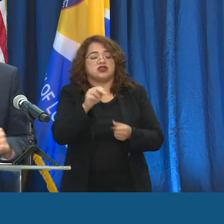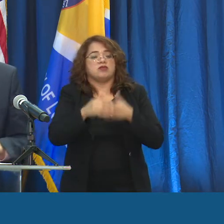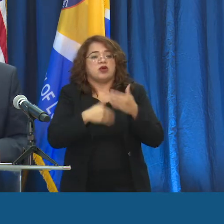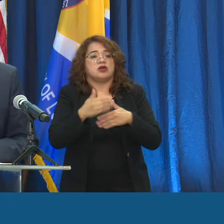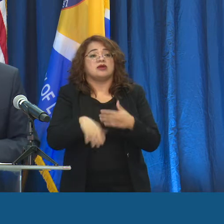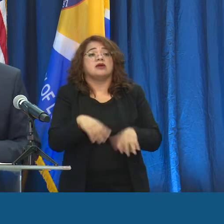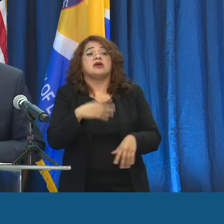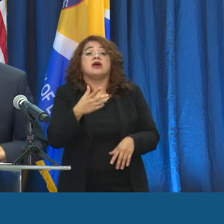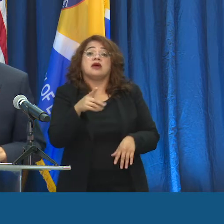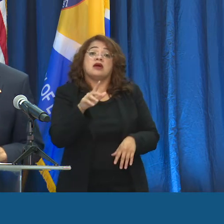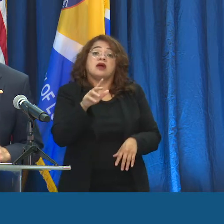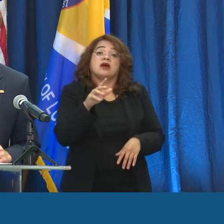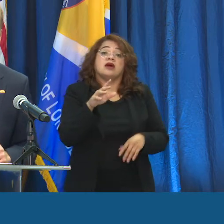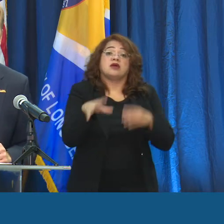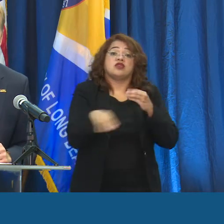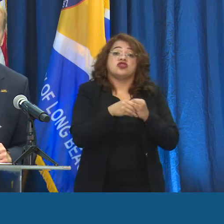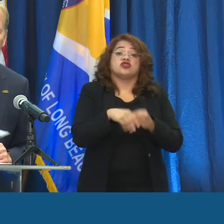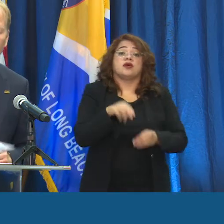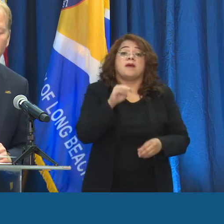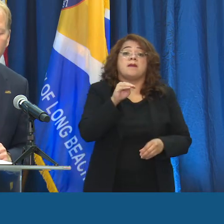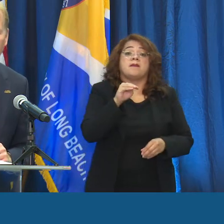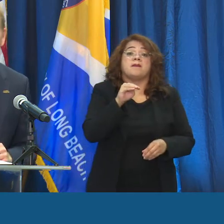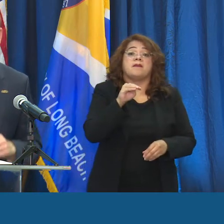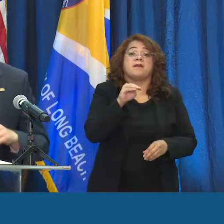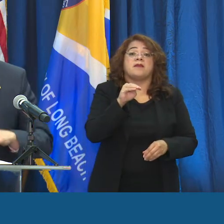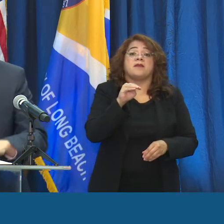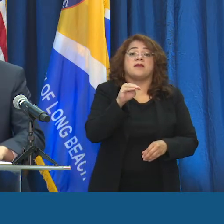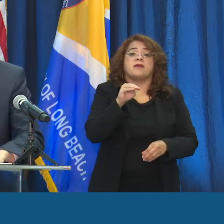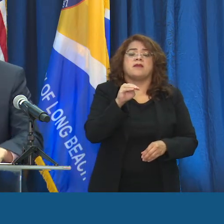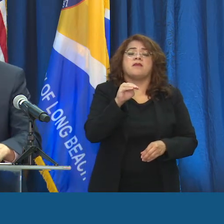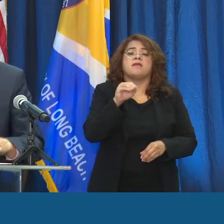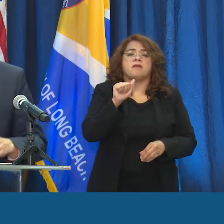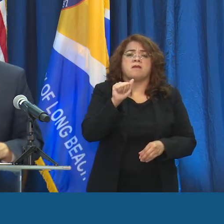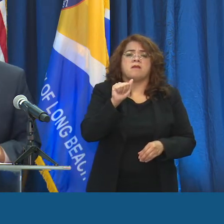additional cuts to police and fire in the amount of $4.5 million.